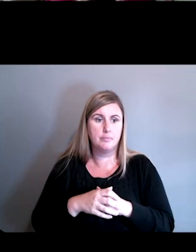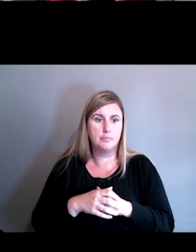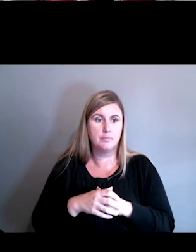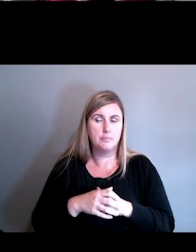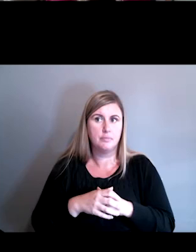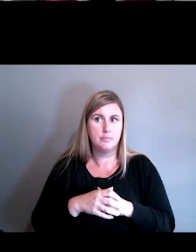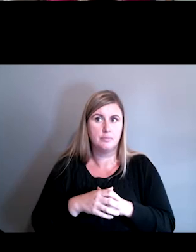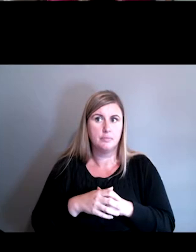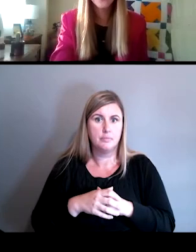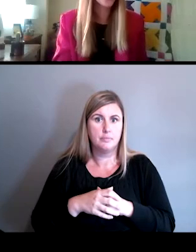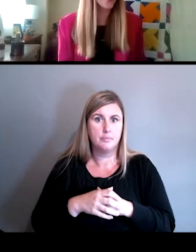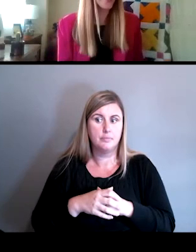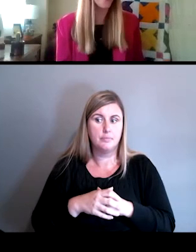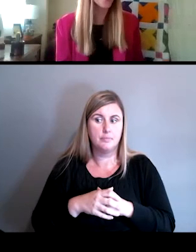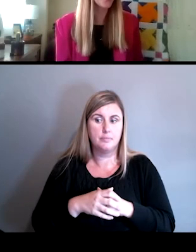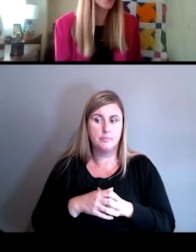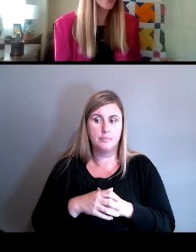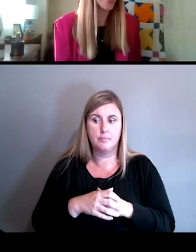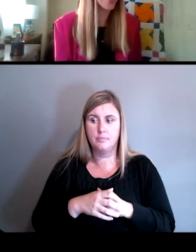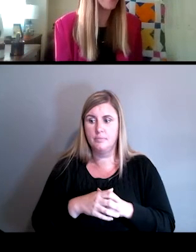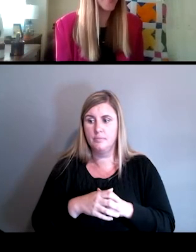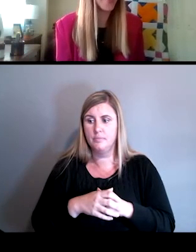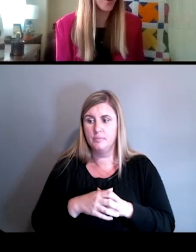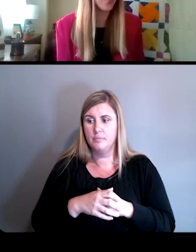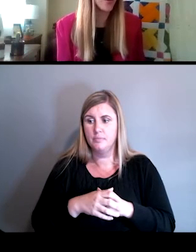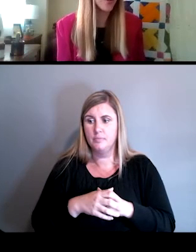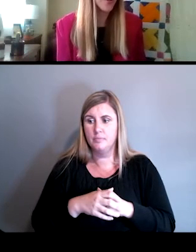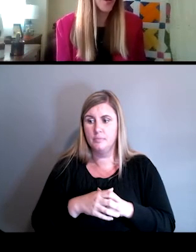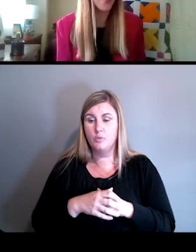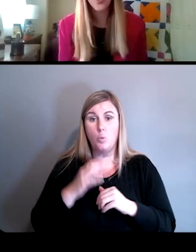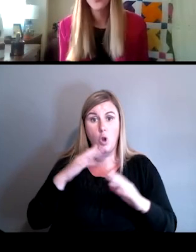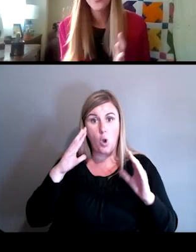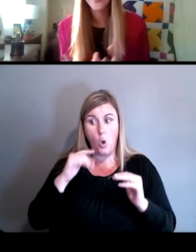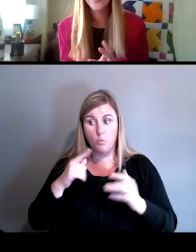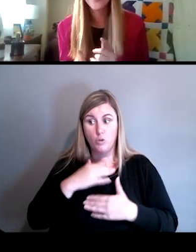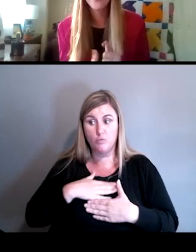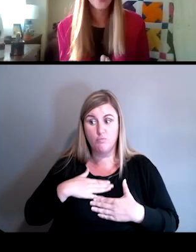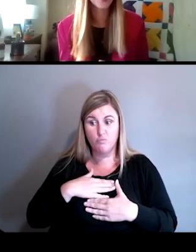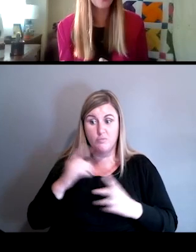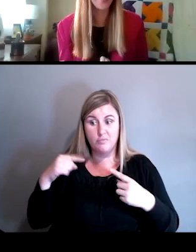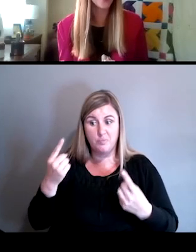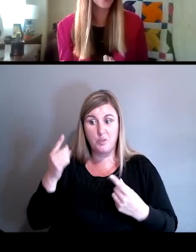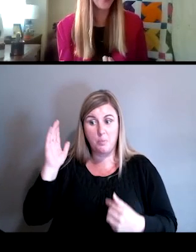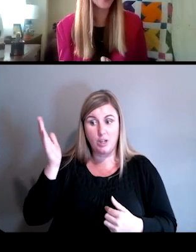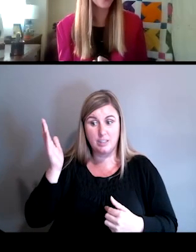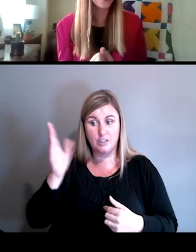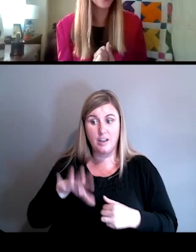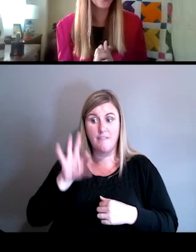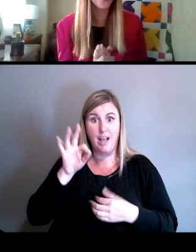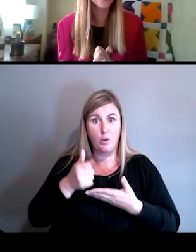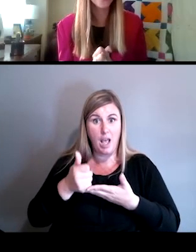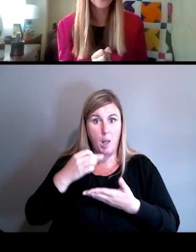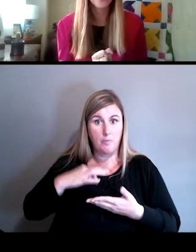So we hope that you've enjoyed this presentation and found it helpful. We hope that you can take this information back to your classroom